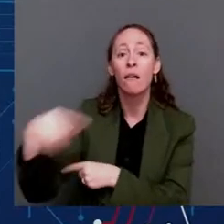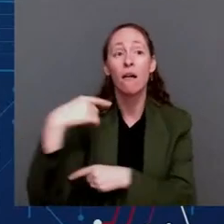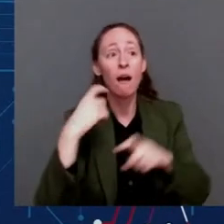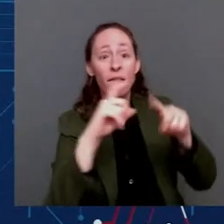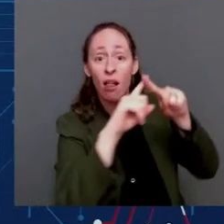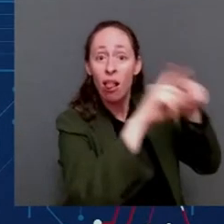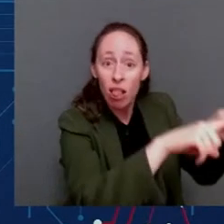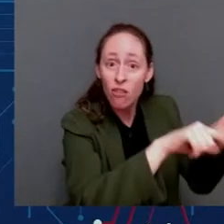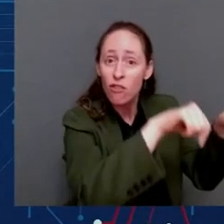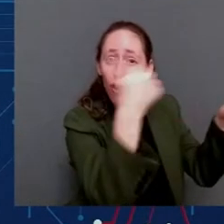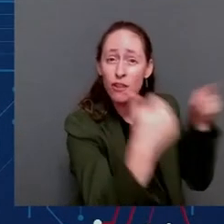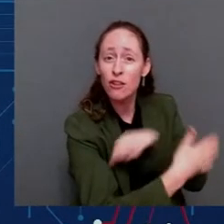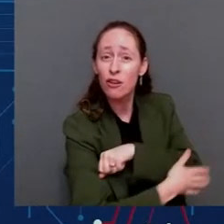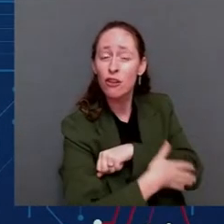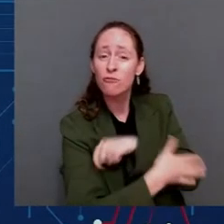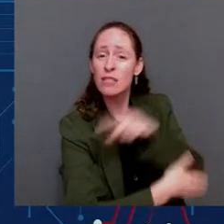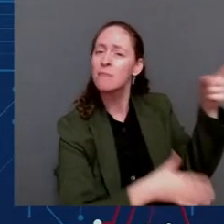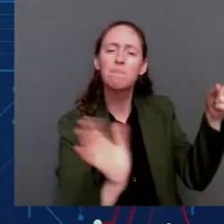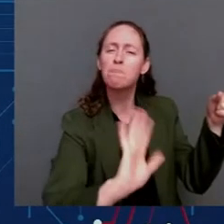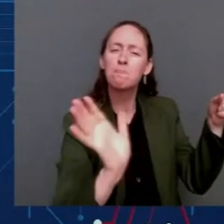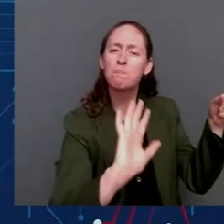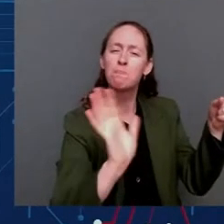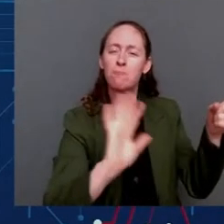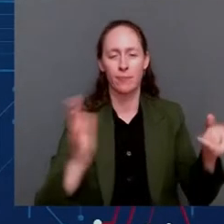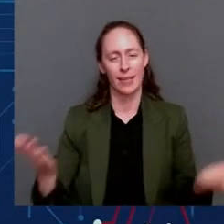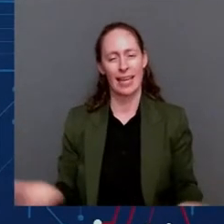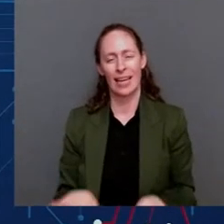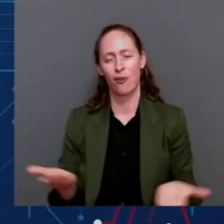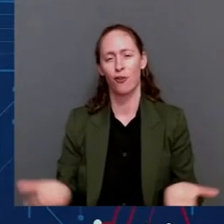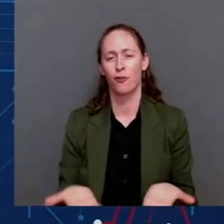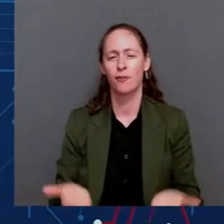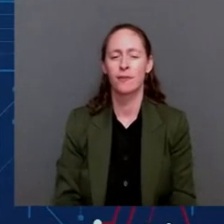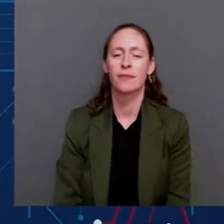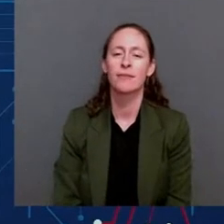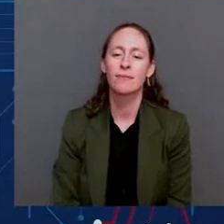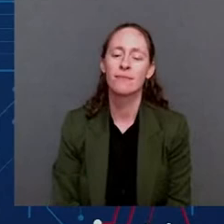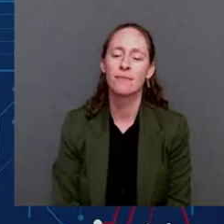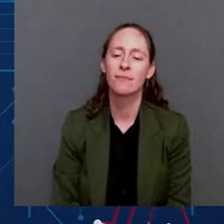And all the way in the Keweenaw, Calumet Electronics, one of a few